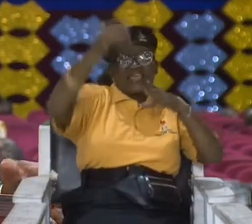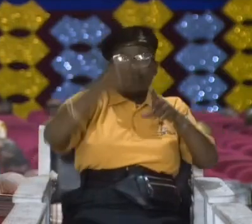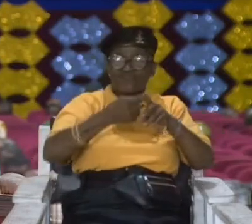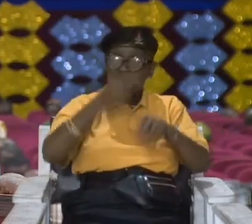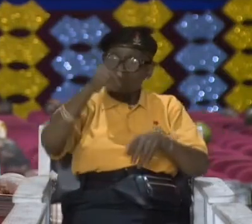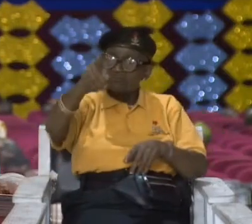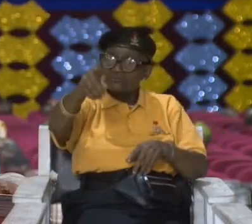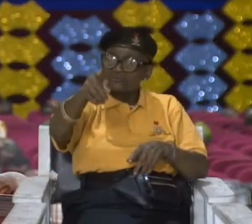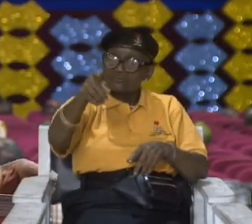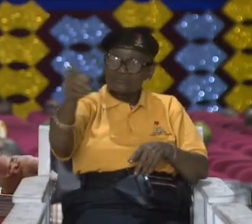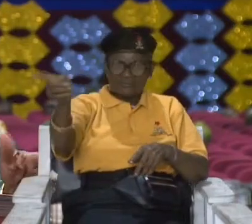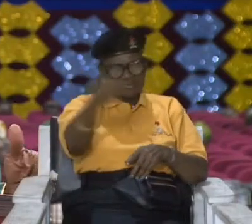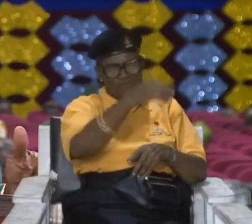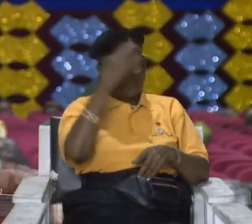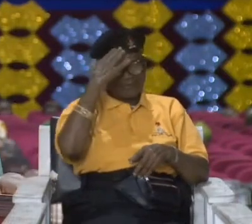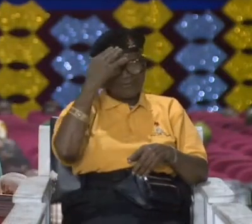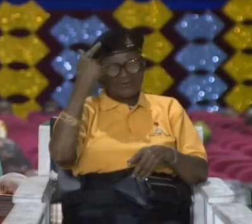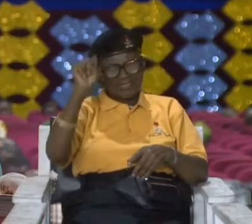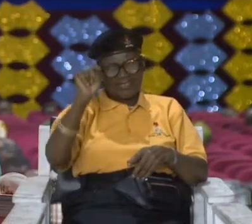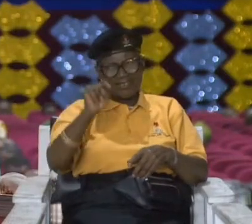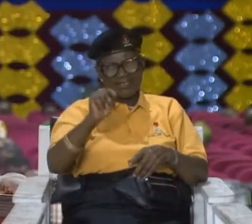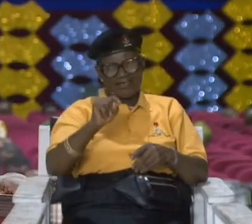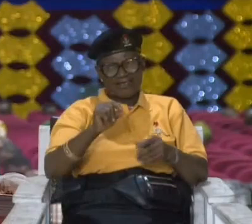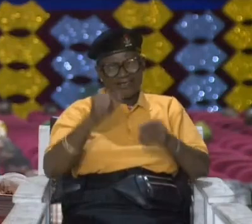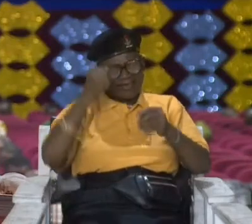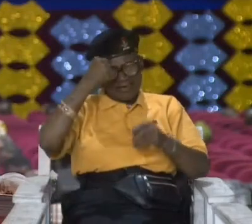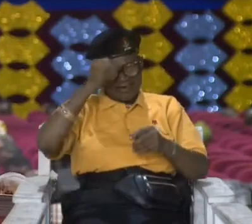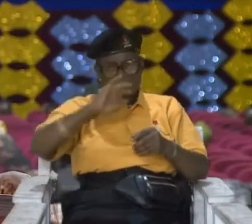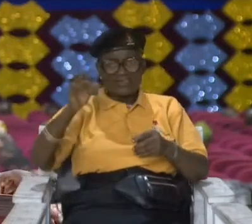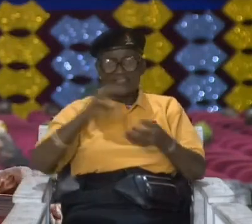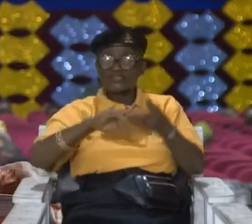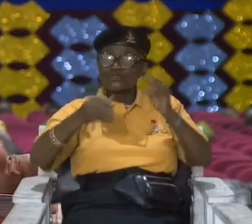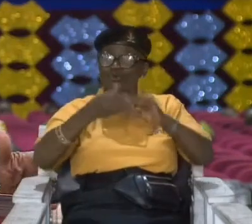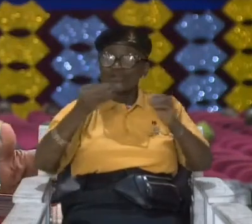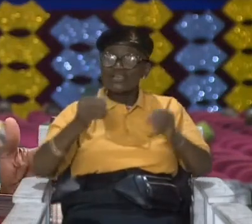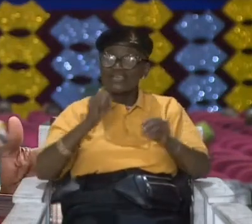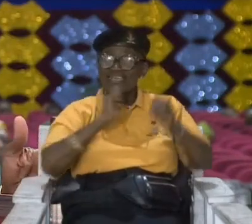Well, you know the rest of the story. Elisha saw him,